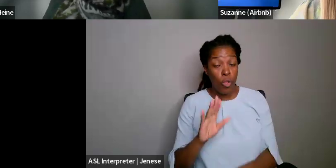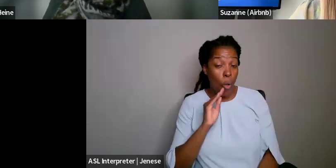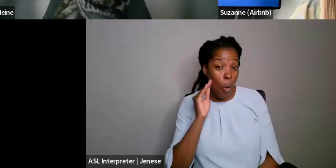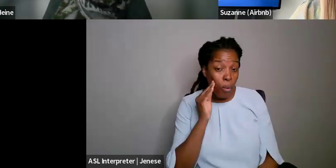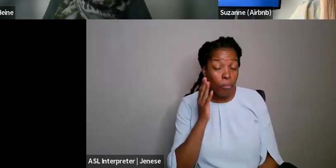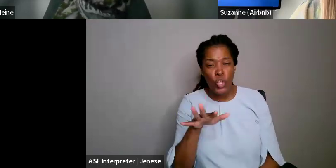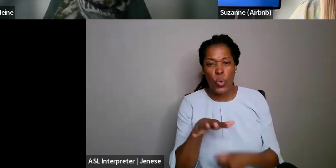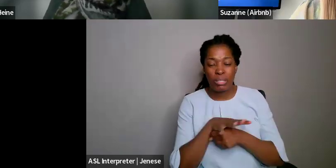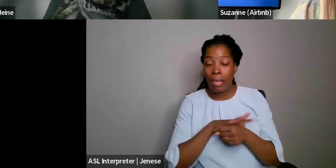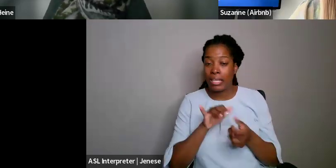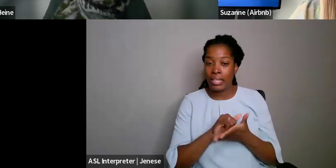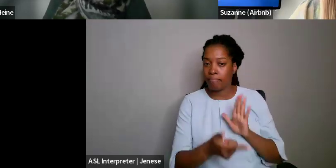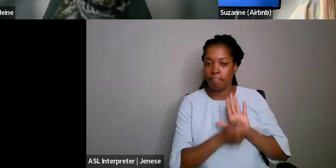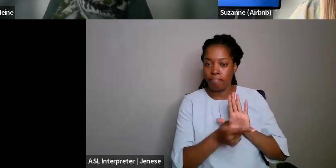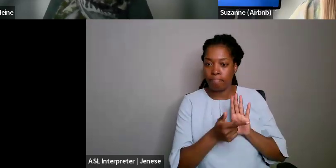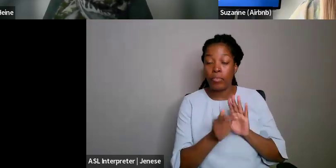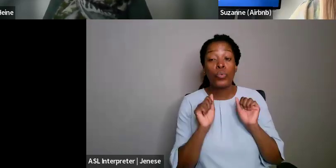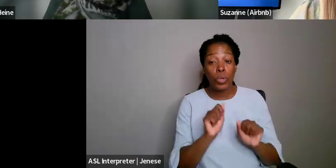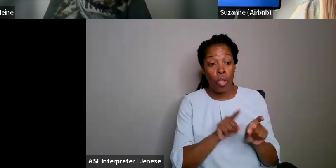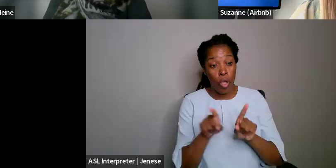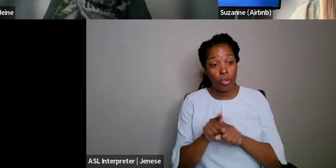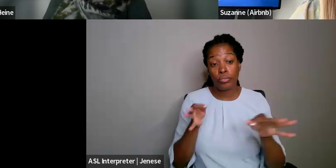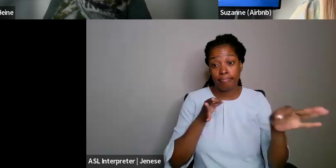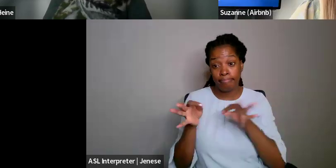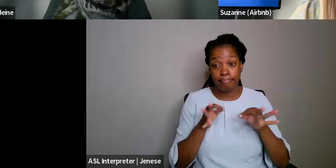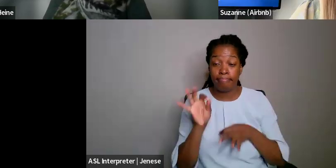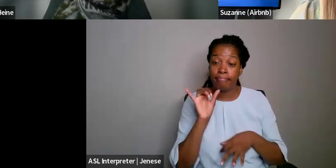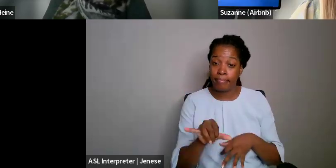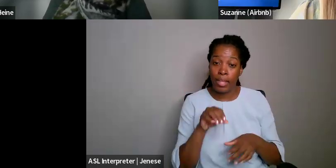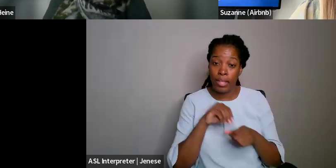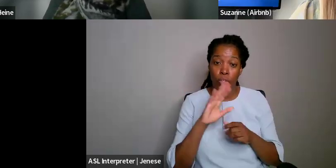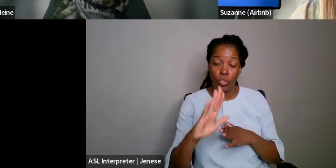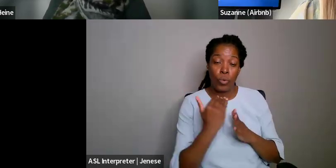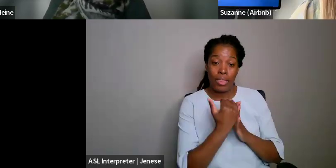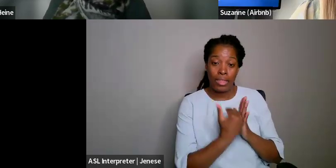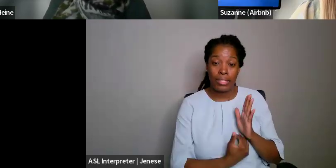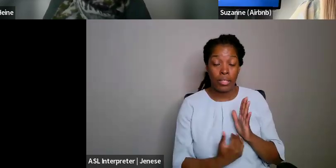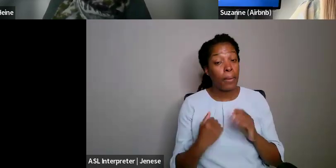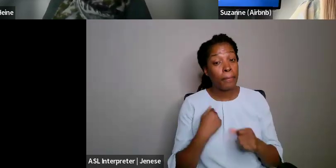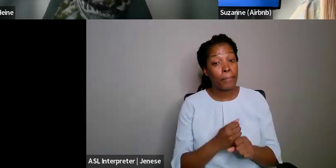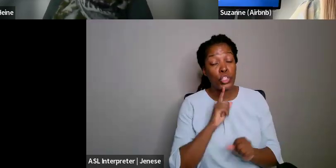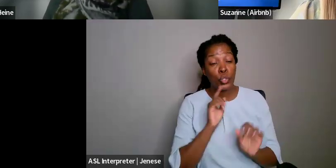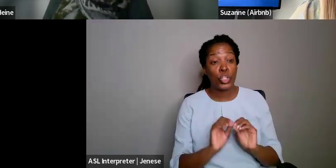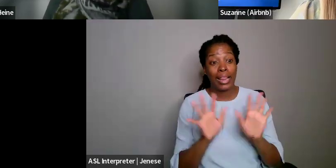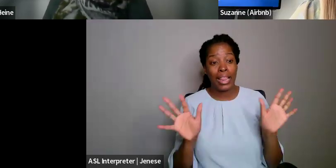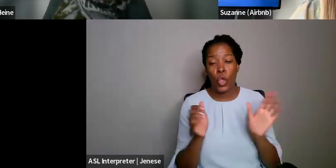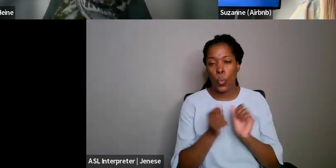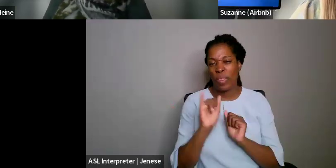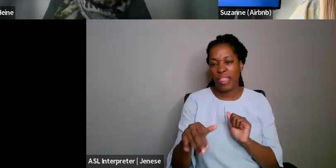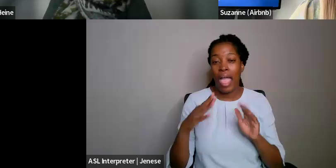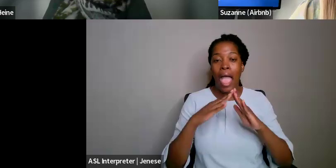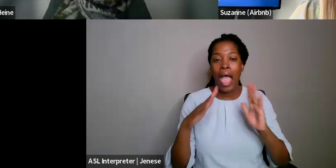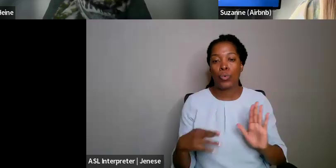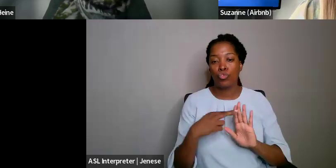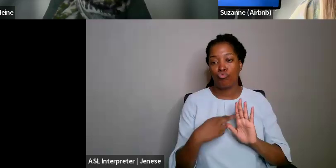are off limits, then you also do that. You make that very clear, especially in your house rules.